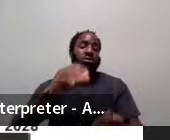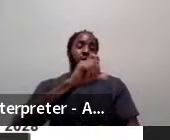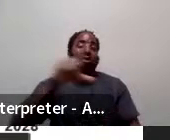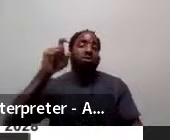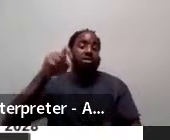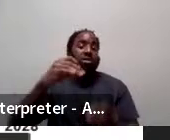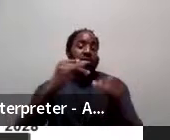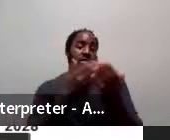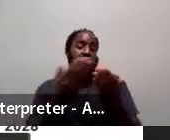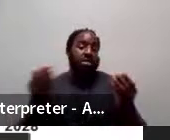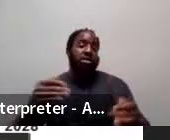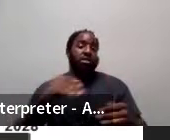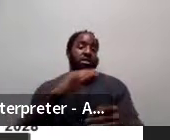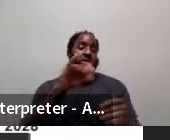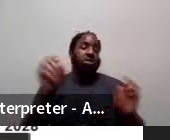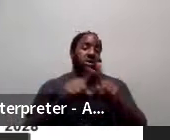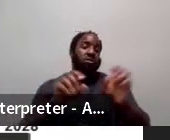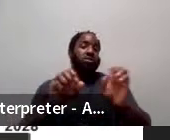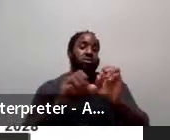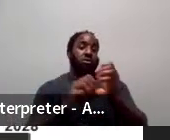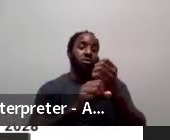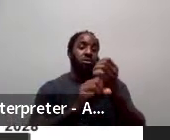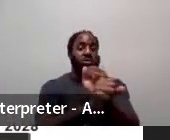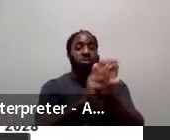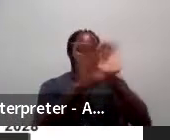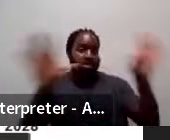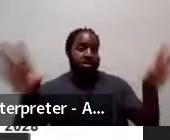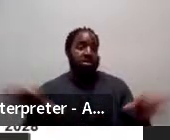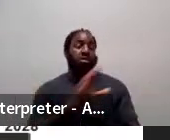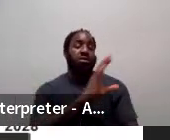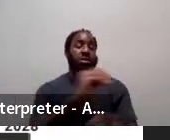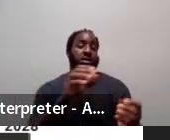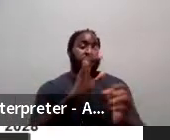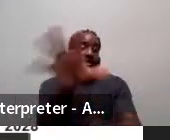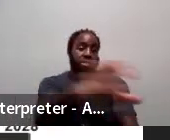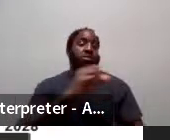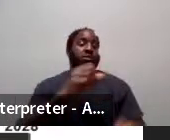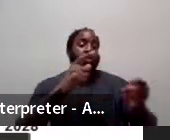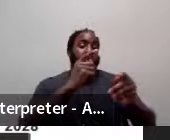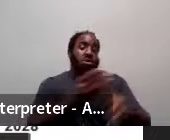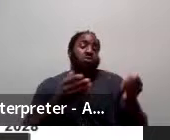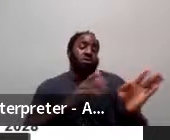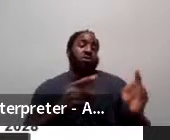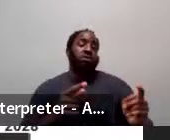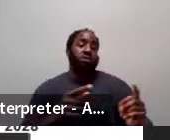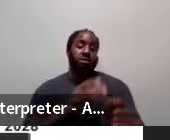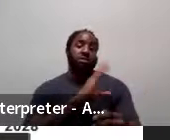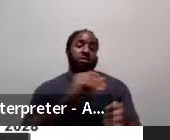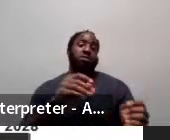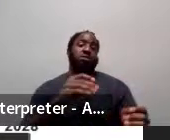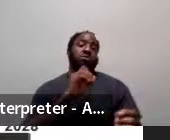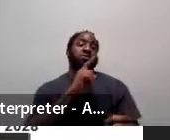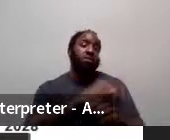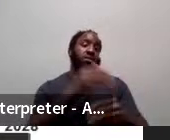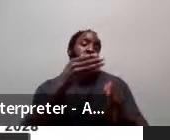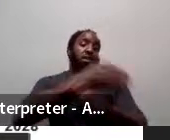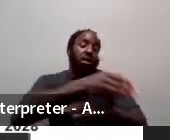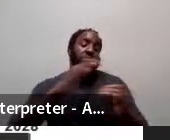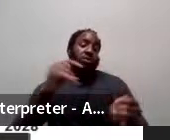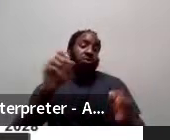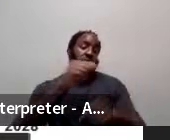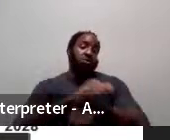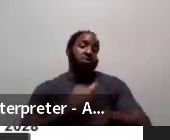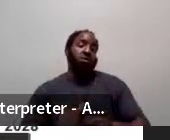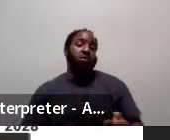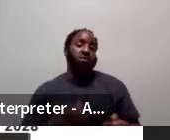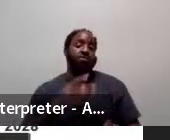well as doing clearing and grubbing along the right of way to be able to go and really get after the work. As